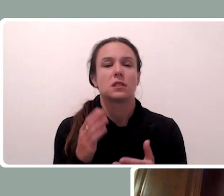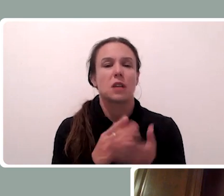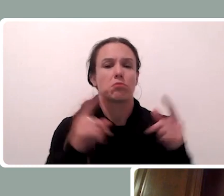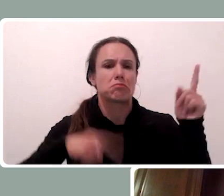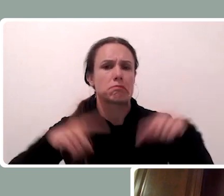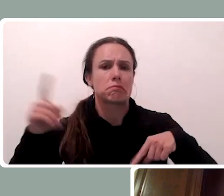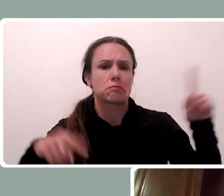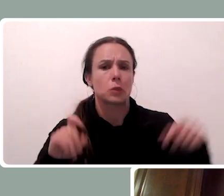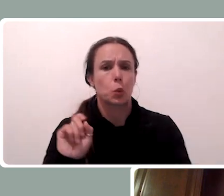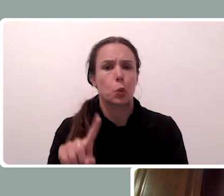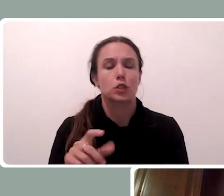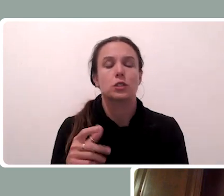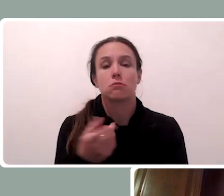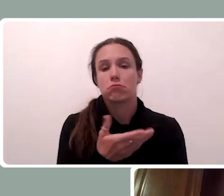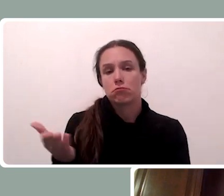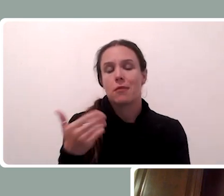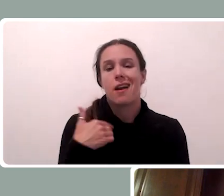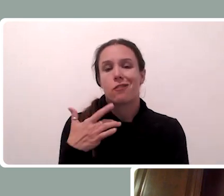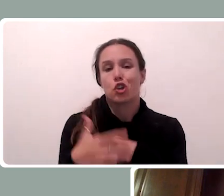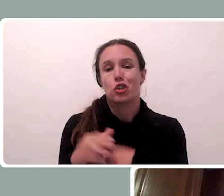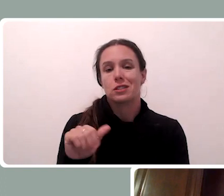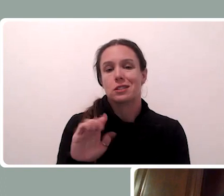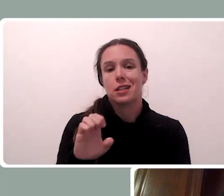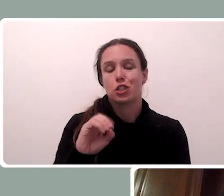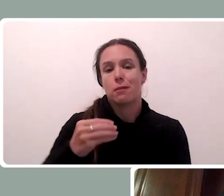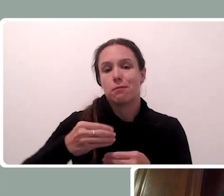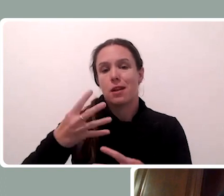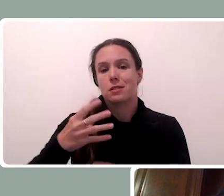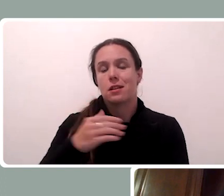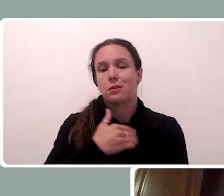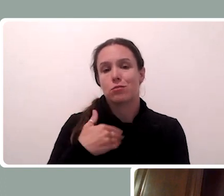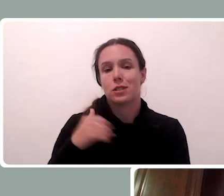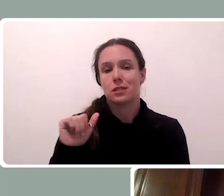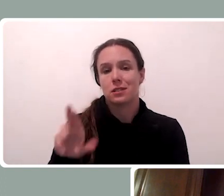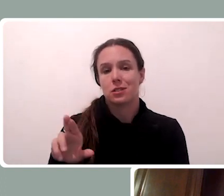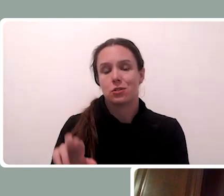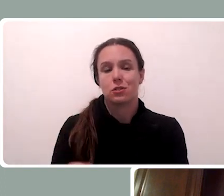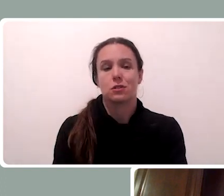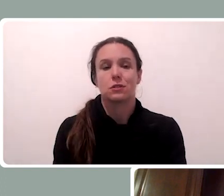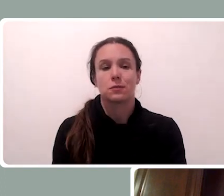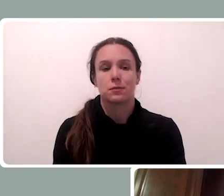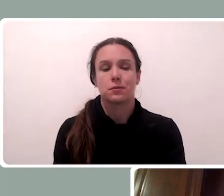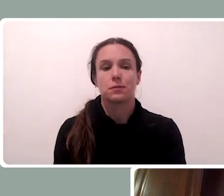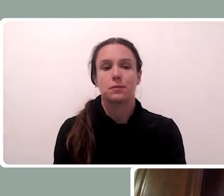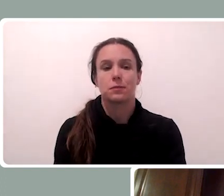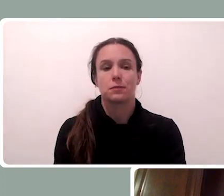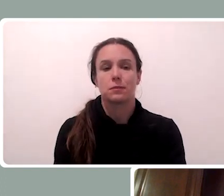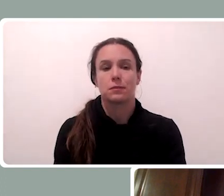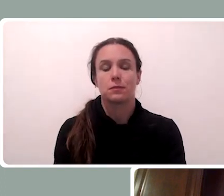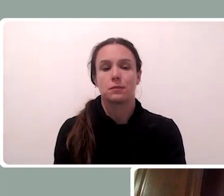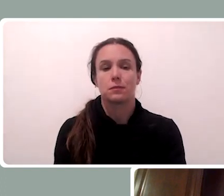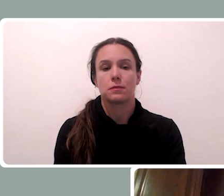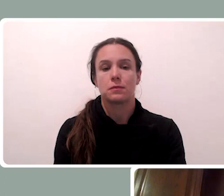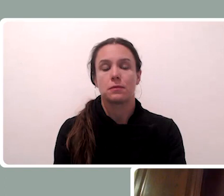attendees with early stage and metastatic breast cancer. So one of the questions that I'm